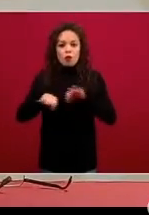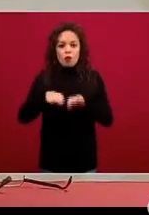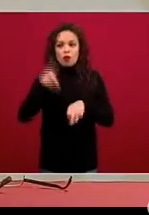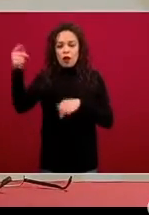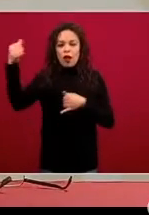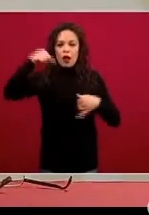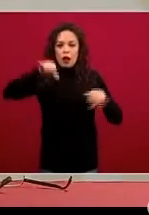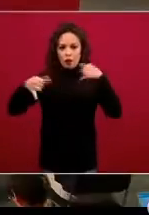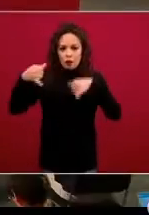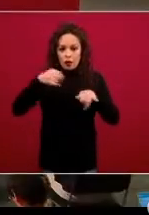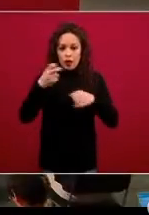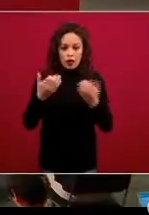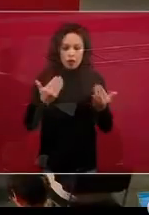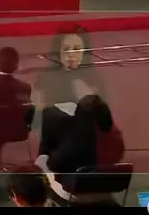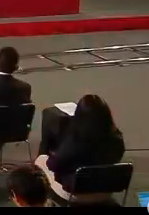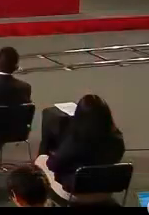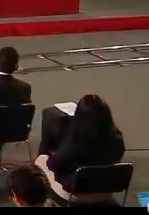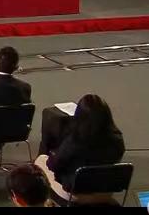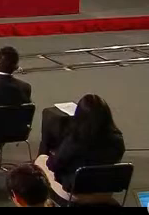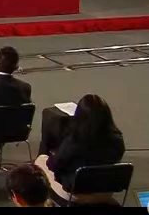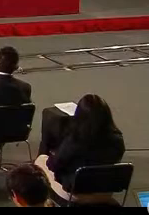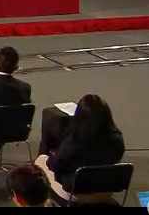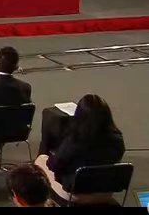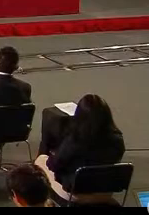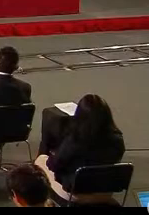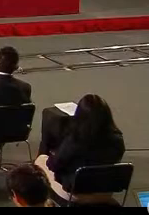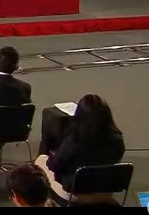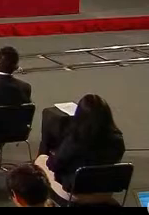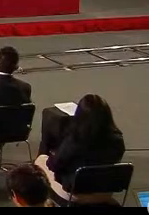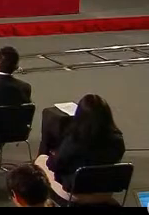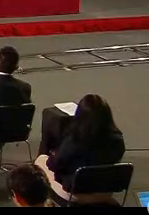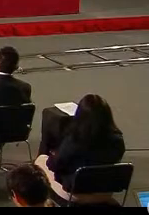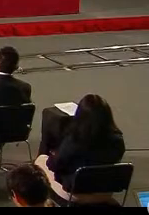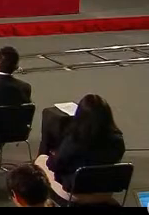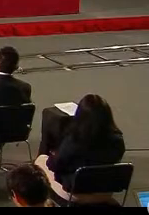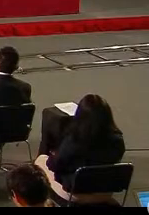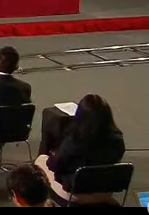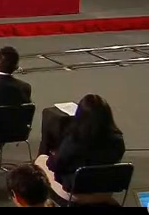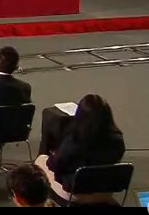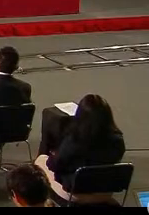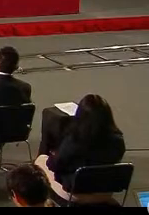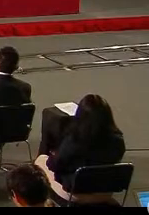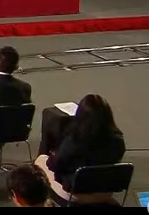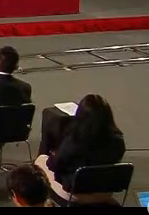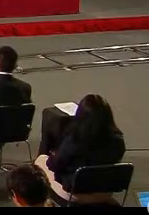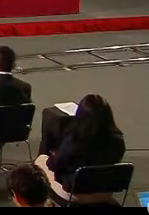and we made some comparative evaluation to rate the